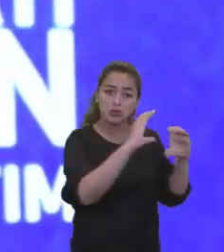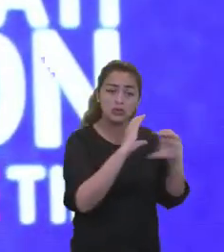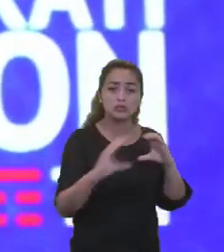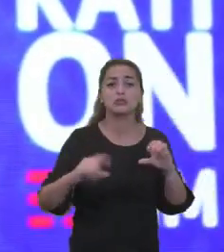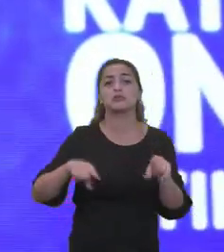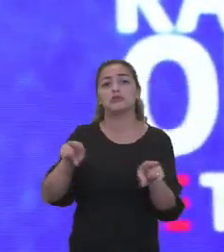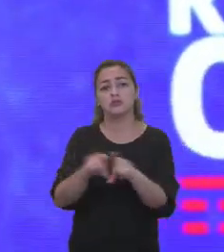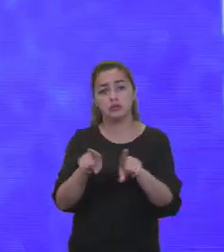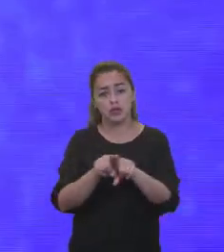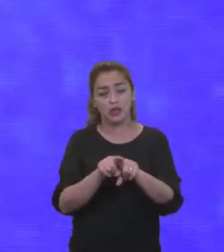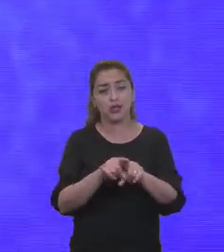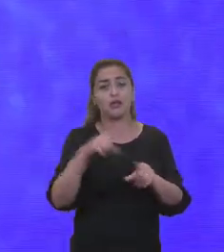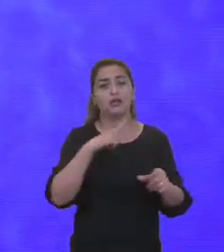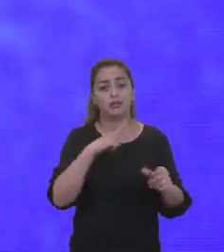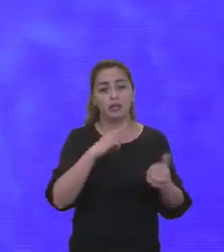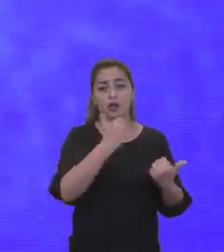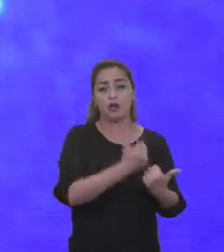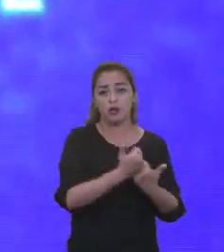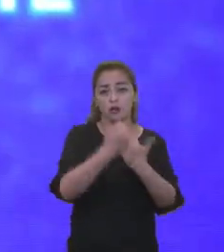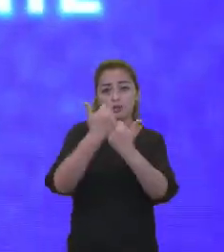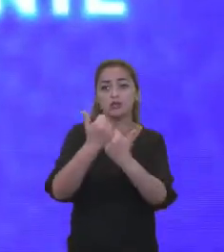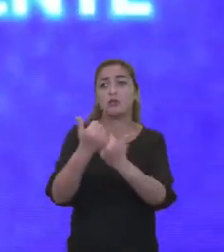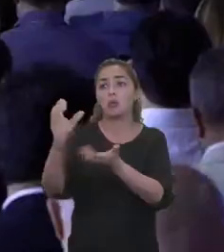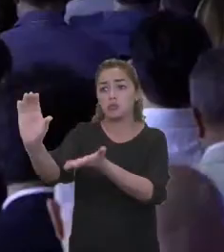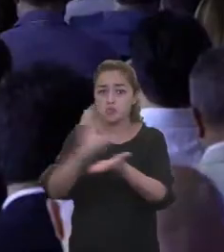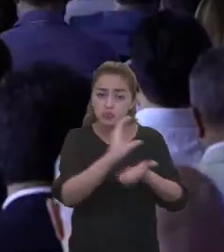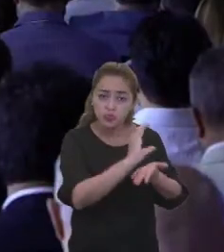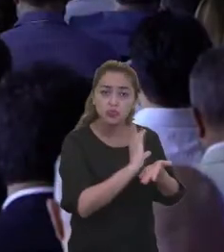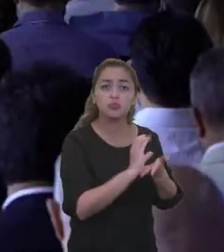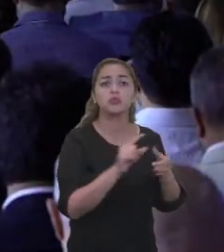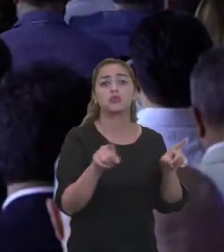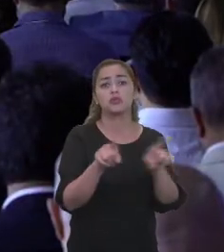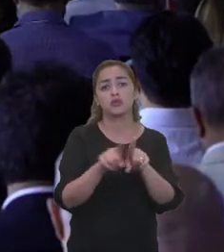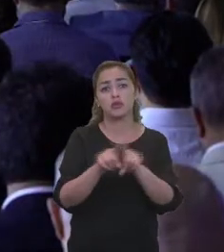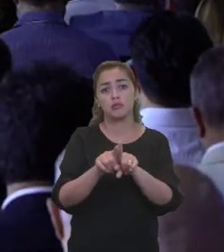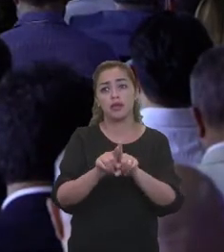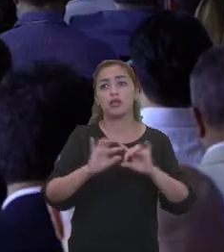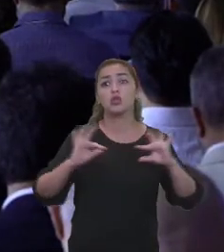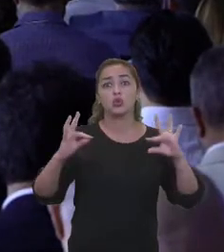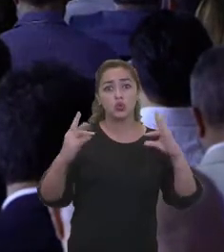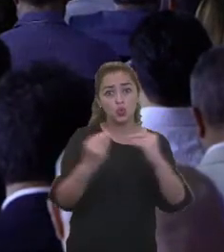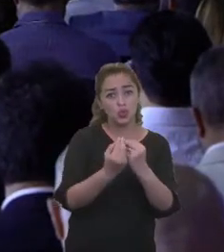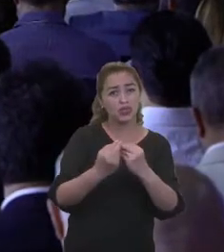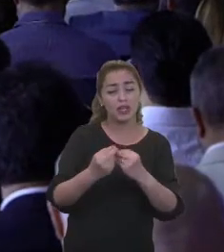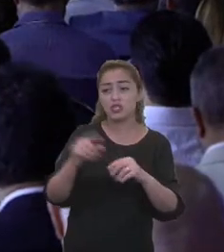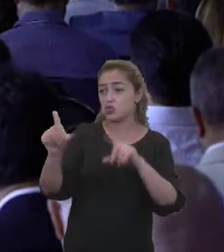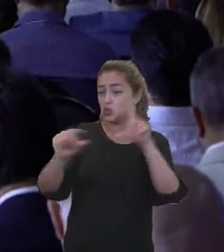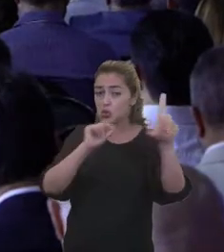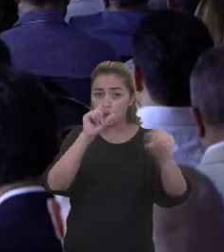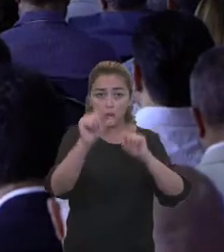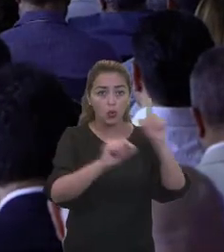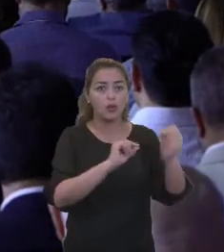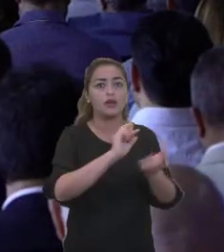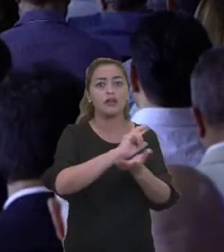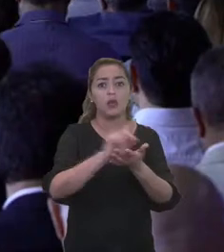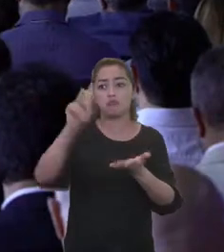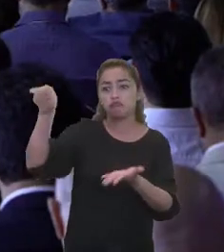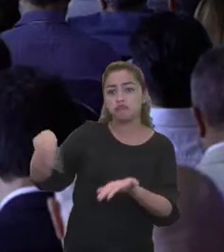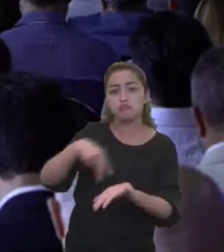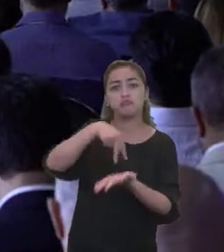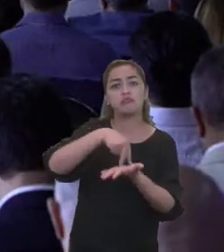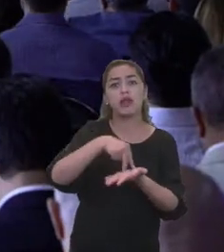commercial communication, we have the support for our sponsorship, the choice of our influencers, the choice of